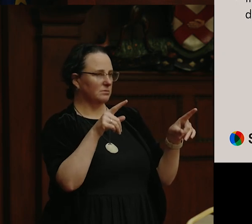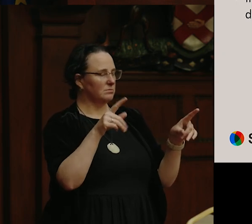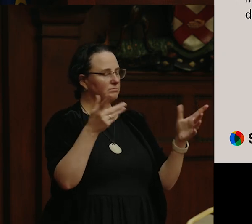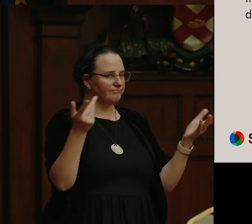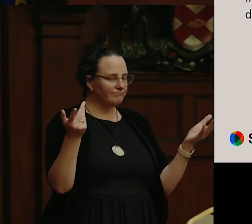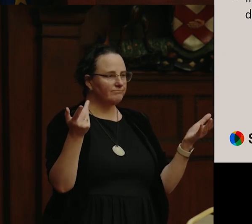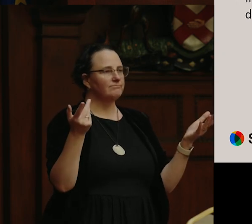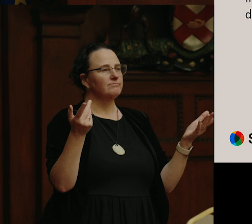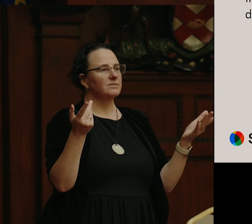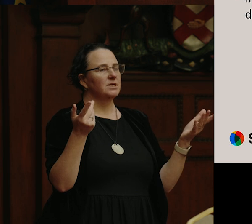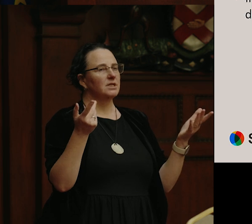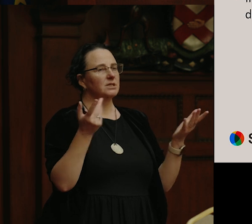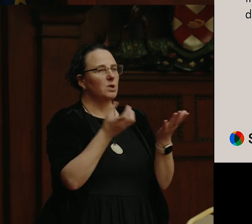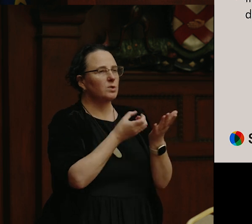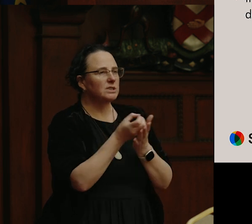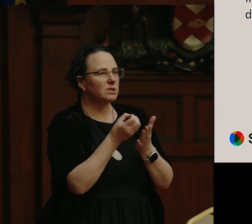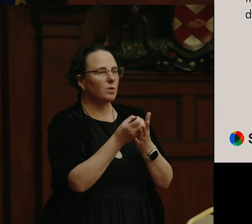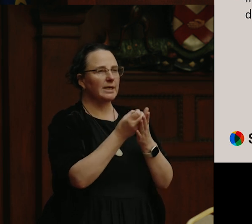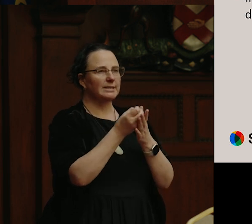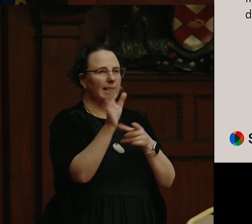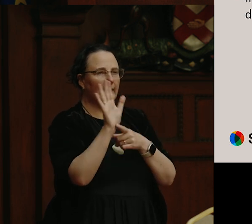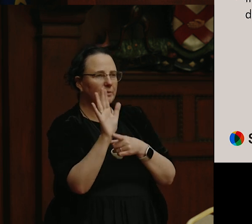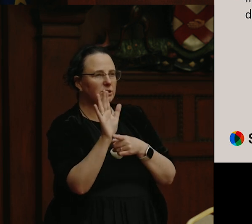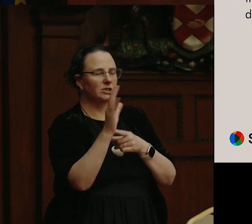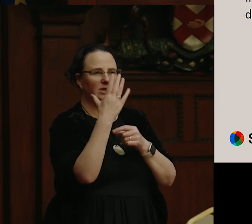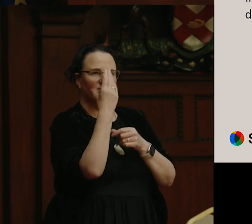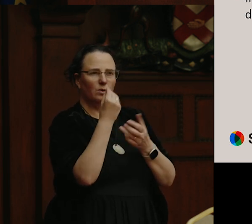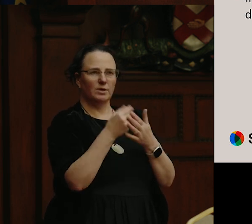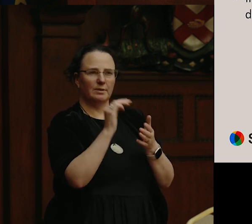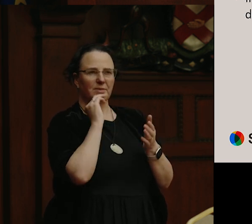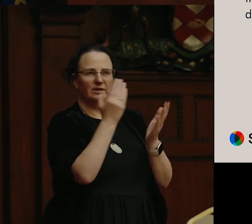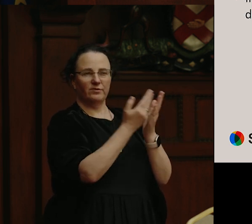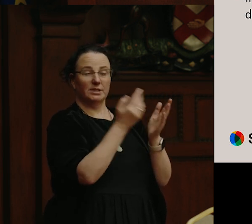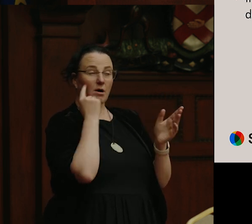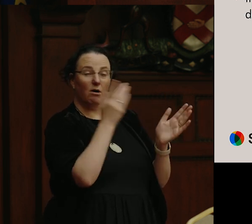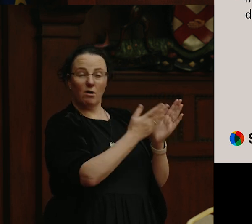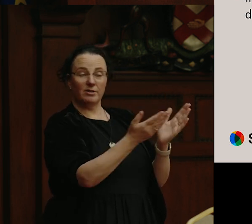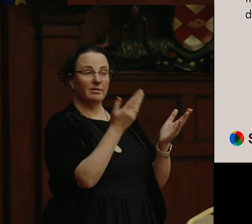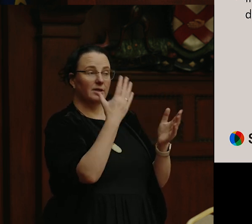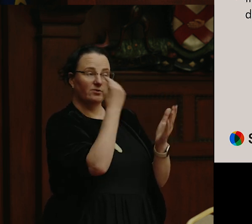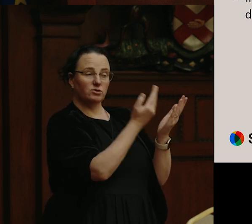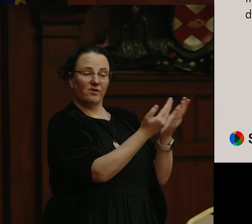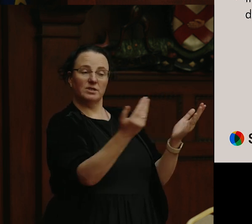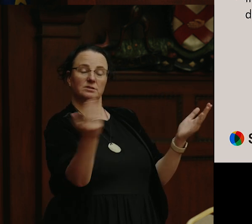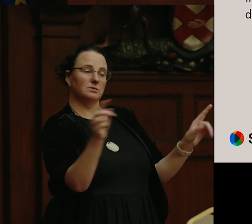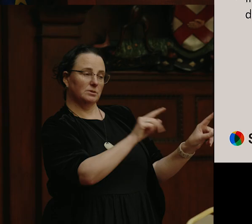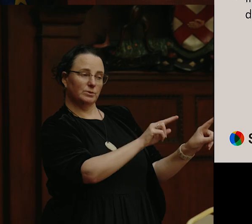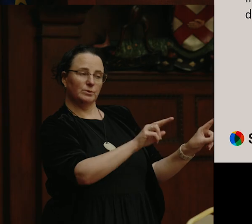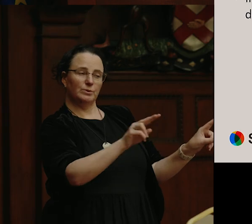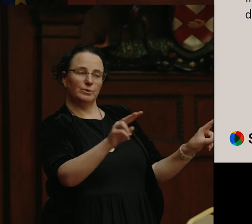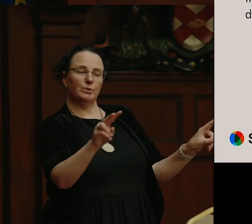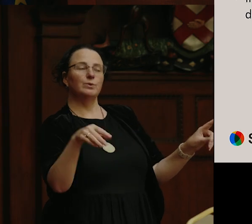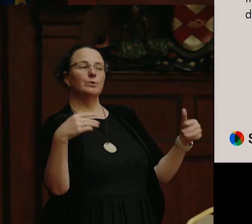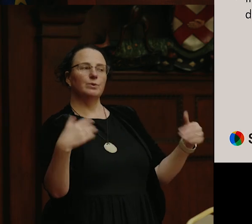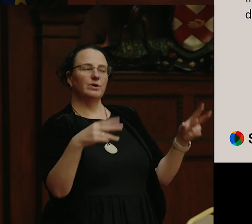So what do the images and stories show us? So when we look across all of the photos and the interviews, some strong themes began to emerge. Now,